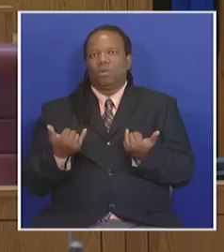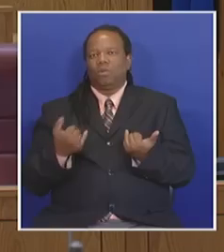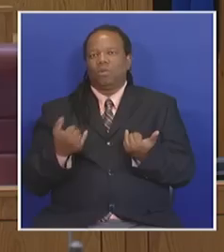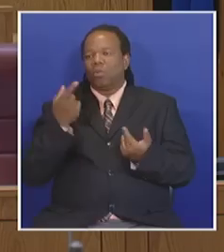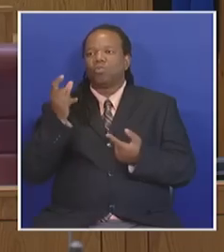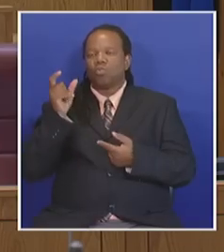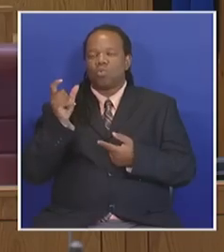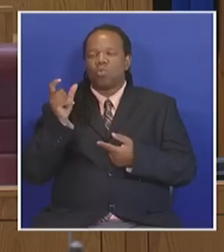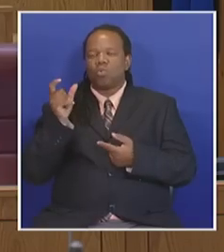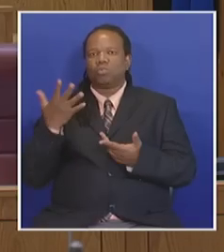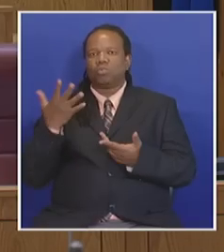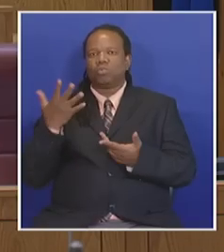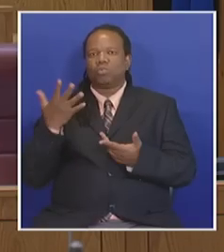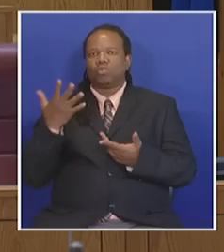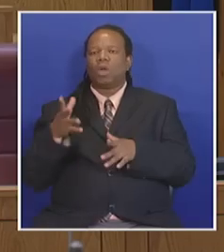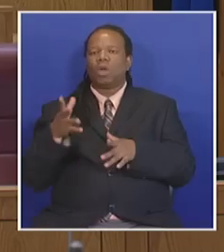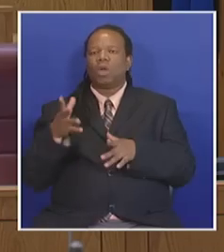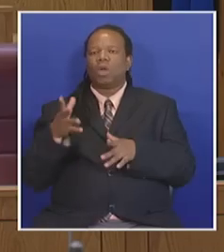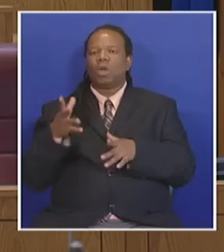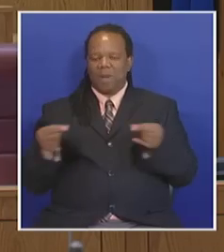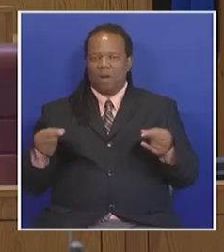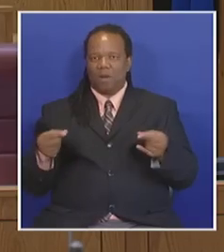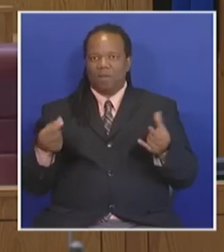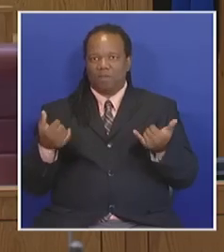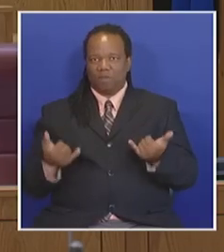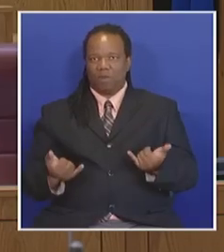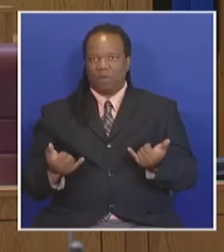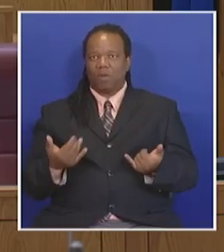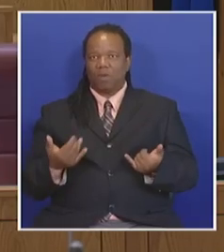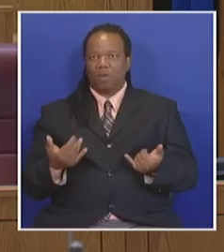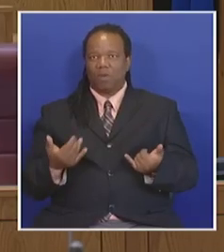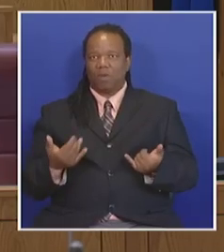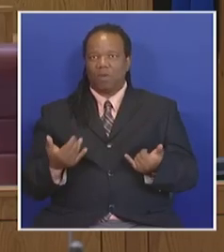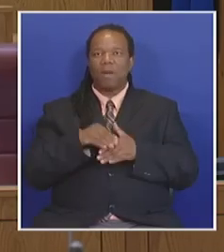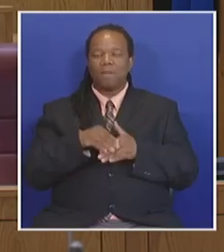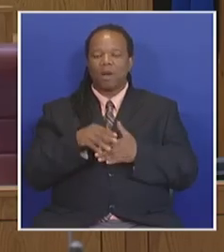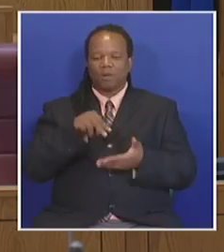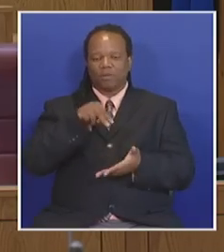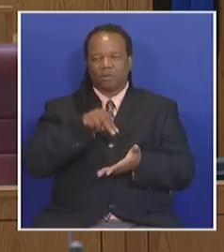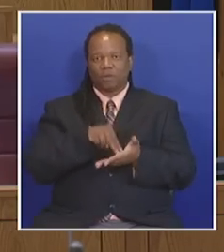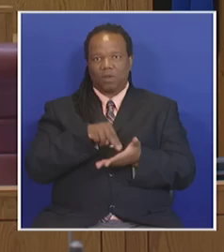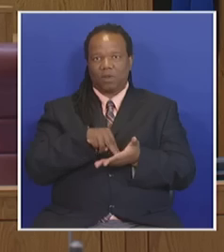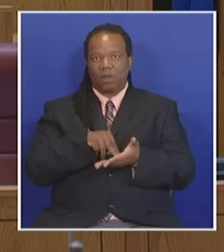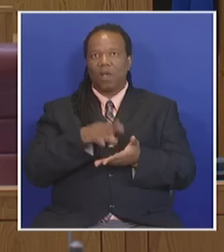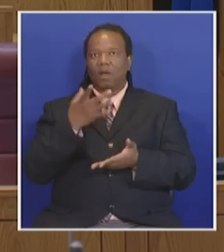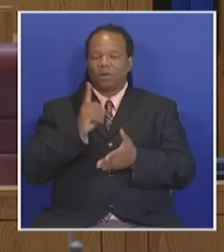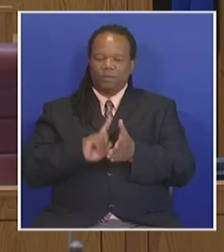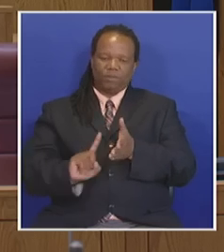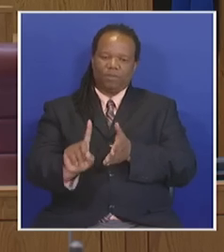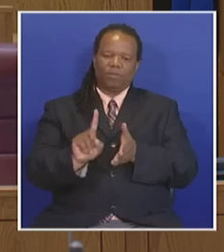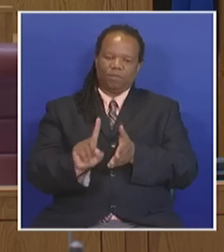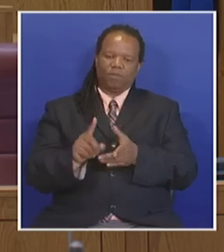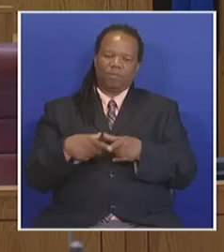day, and members are requested to continue standing until the procession has left the House. We are adjourned.